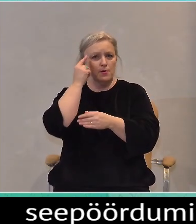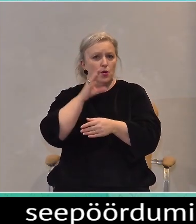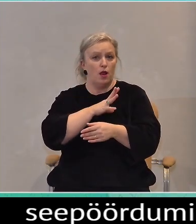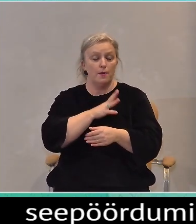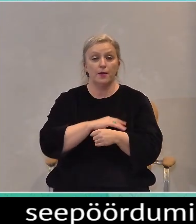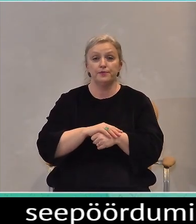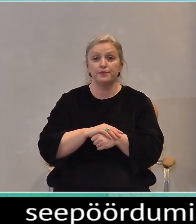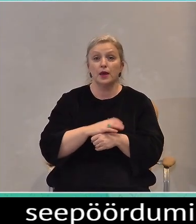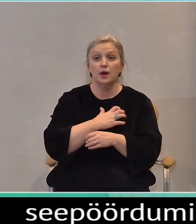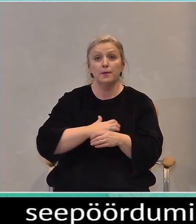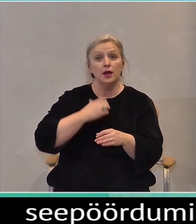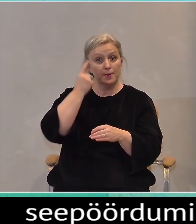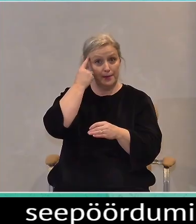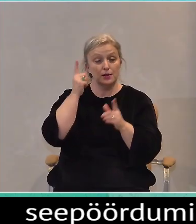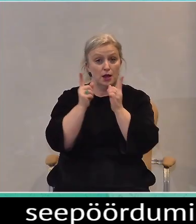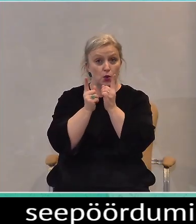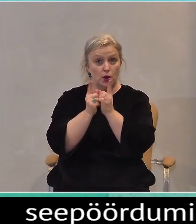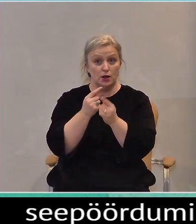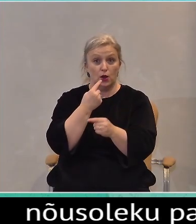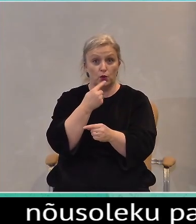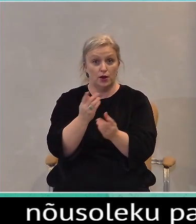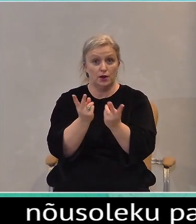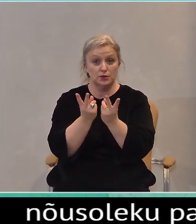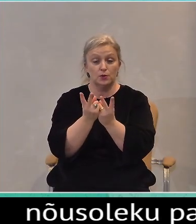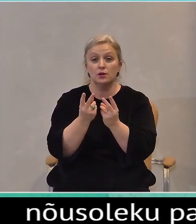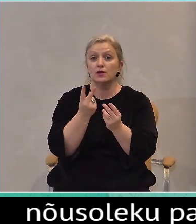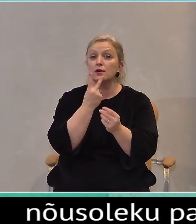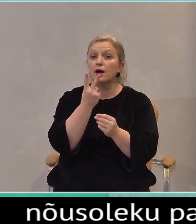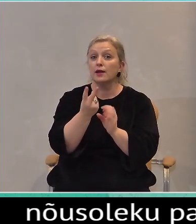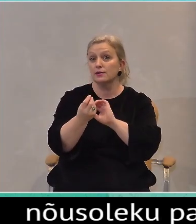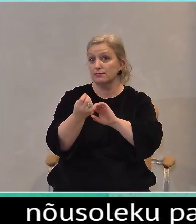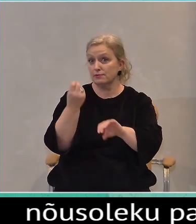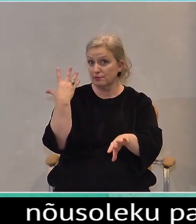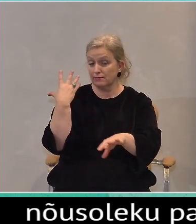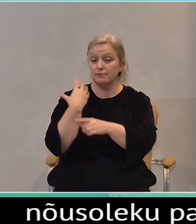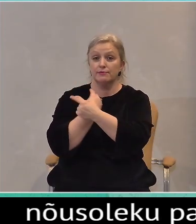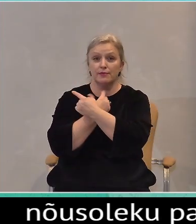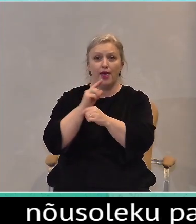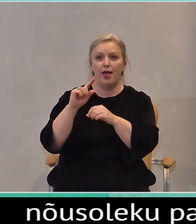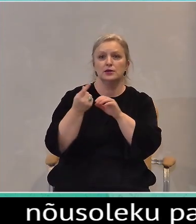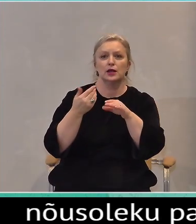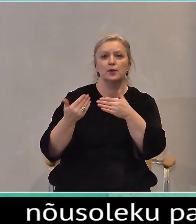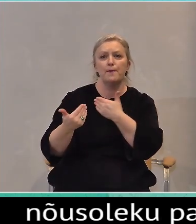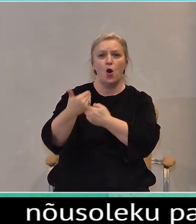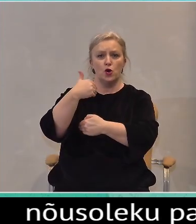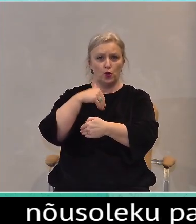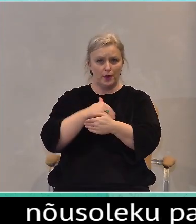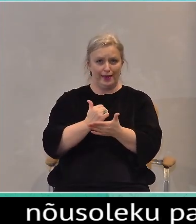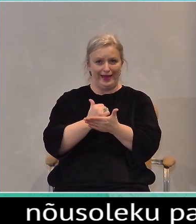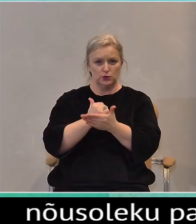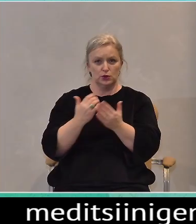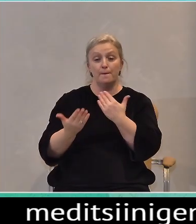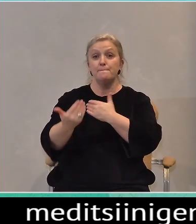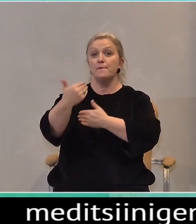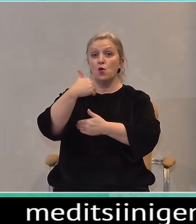nobody without help when they have submitted a request. This